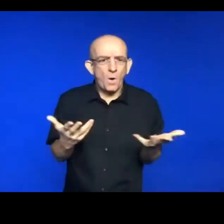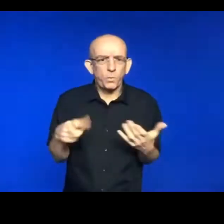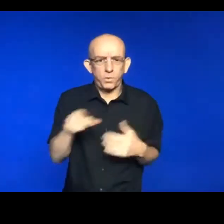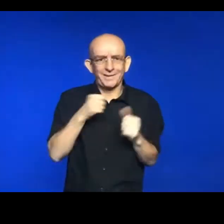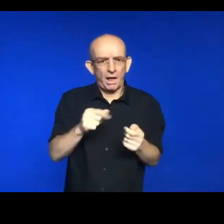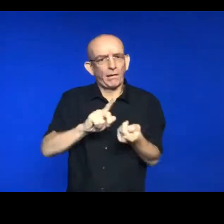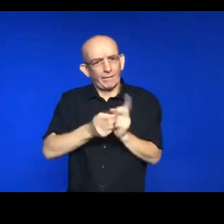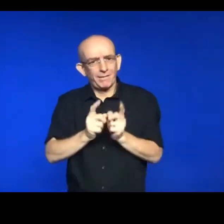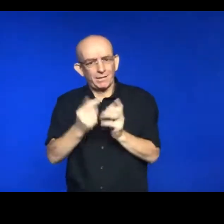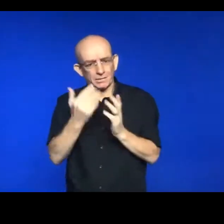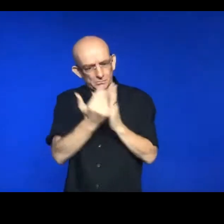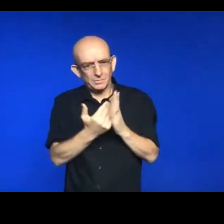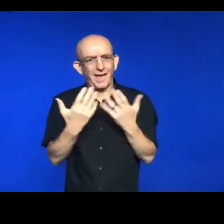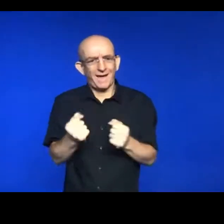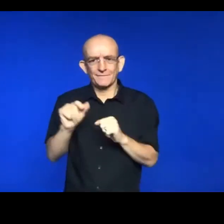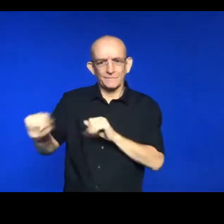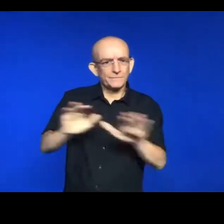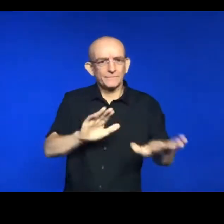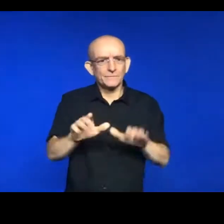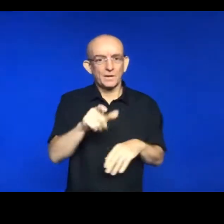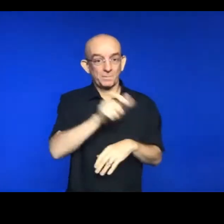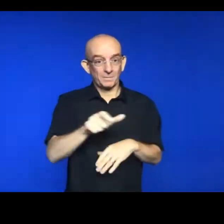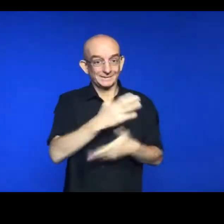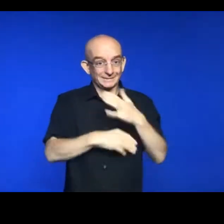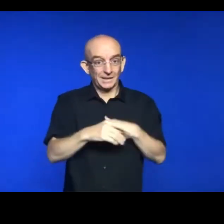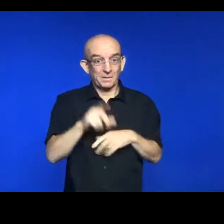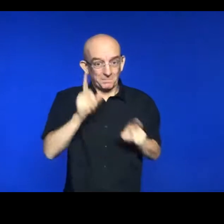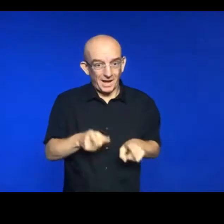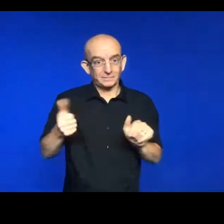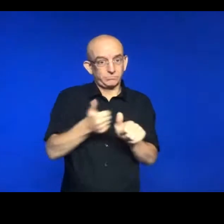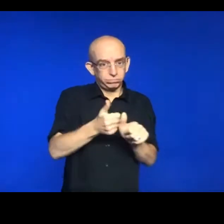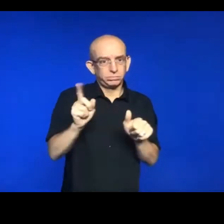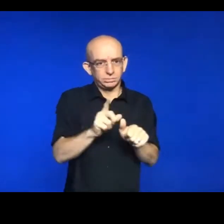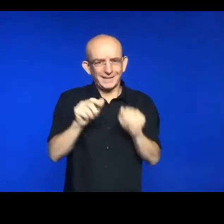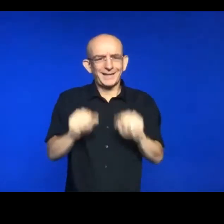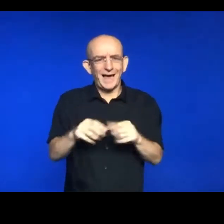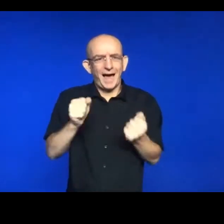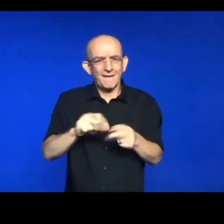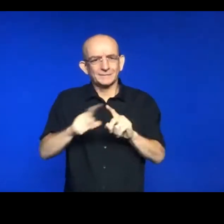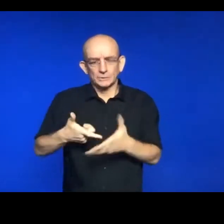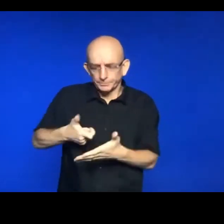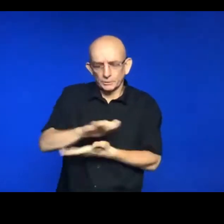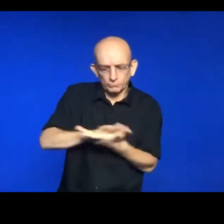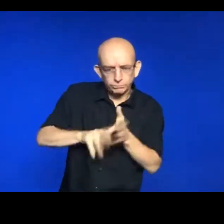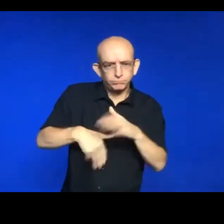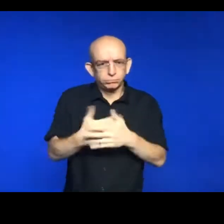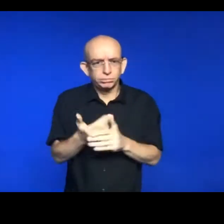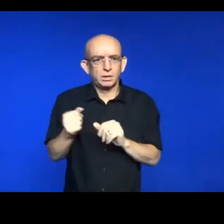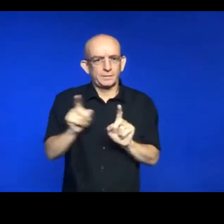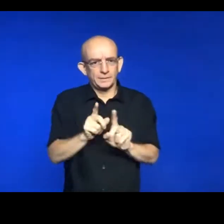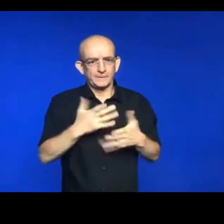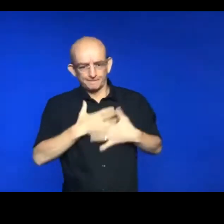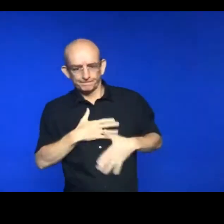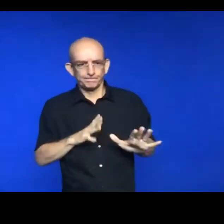be implemented by persons with disabilities themselves or by the personal assistant, making sure that